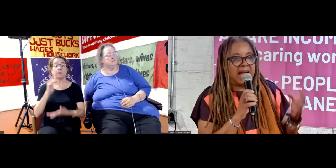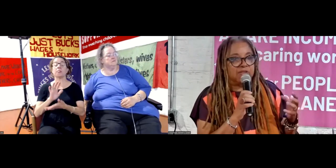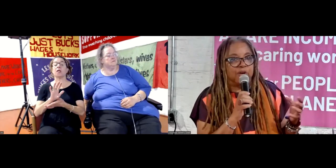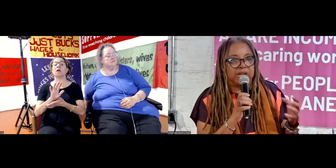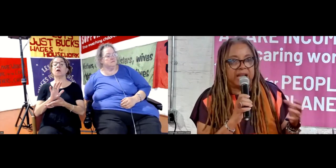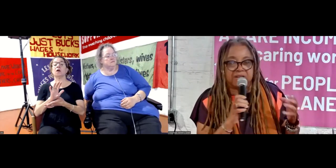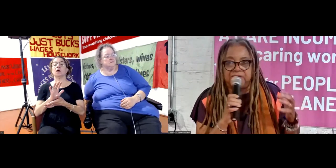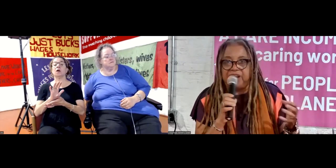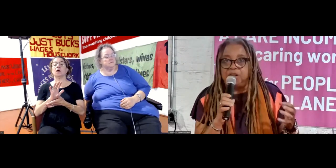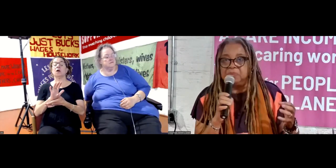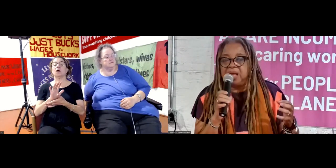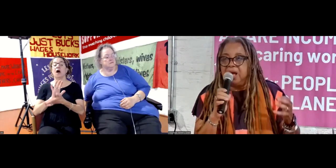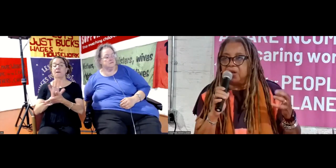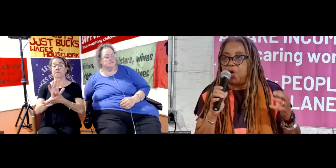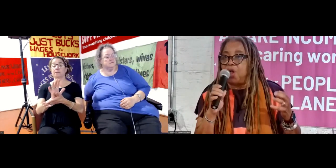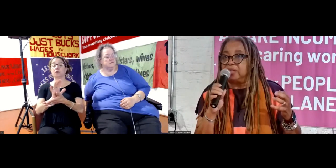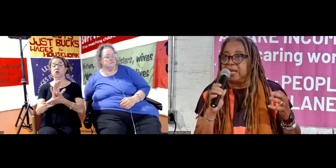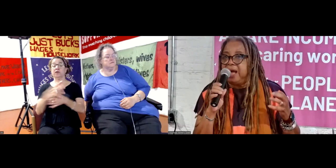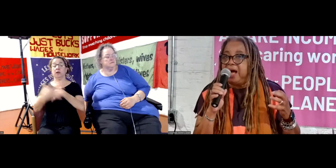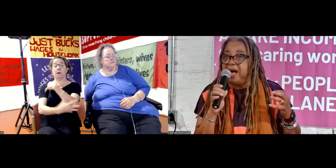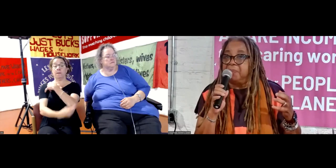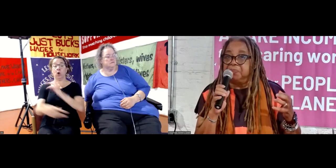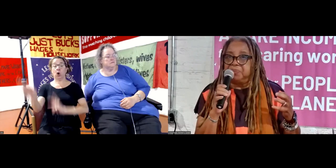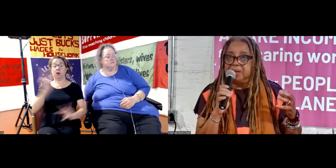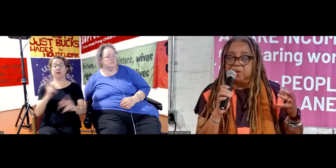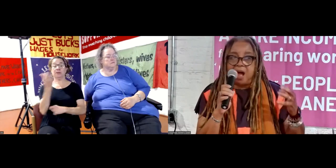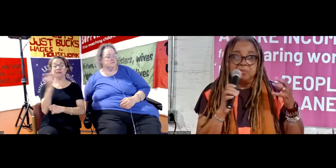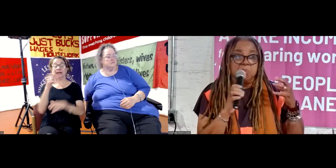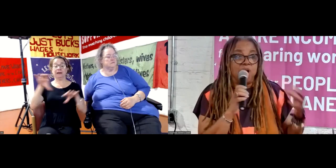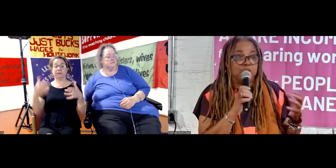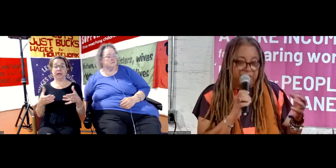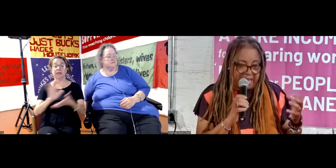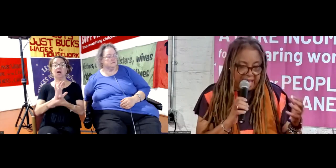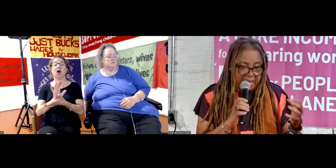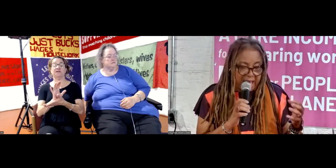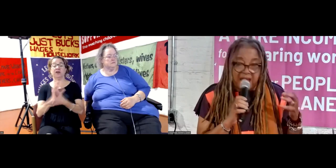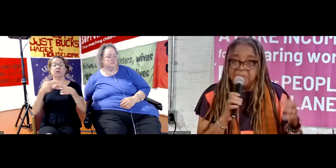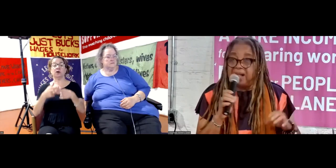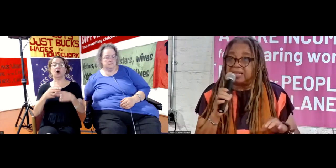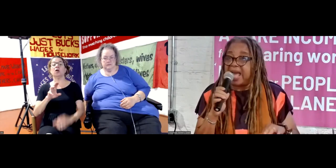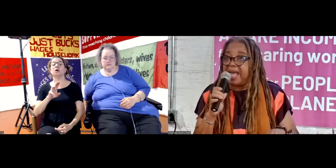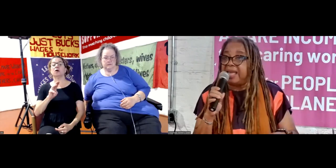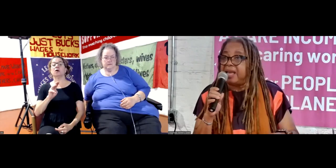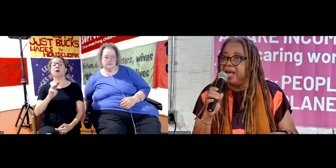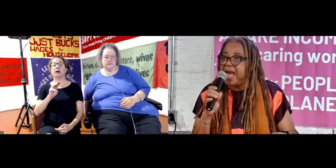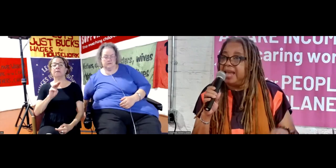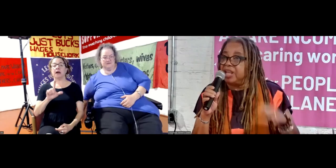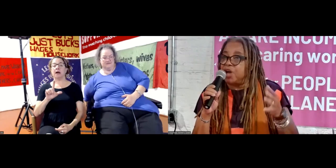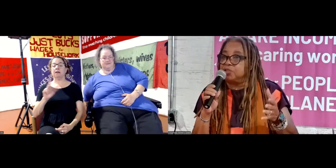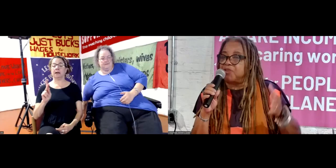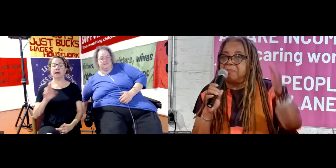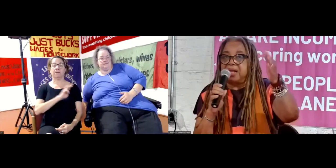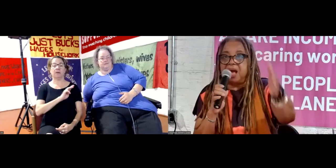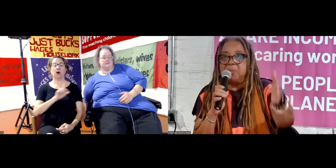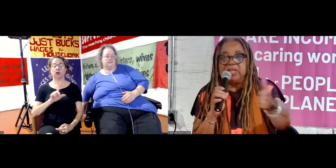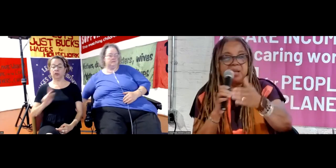Campaign in California a film called on Martin Luther King, MLK. And it